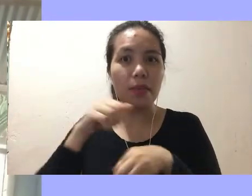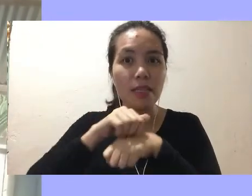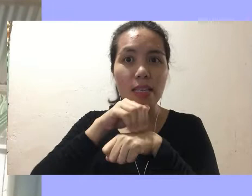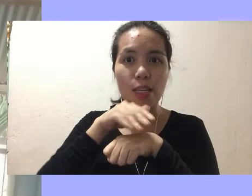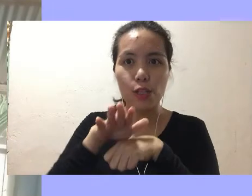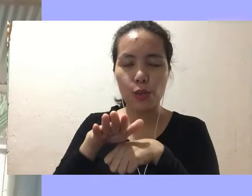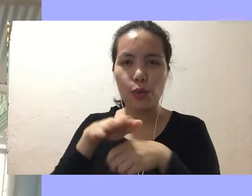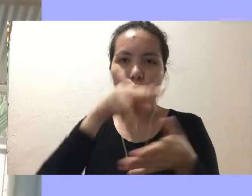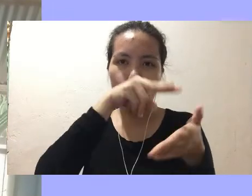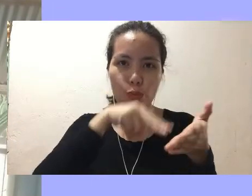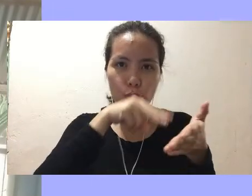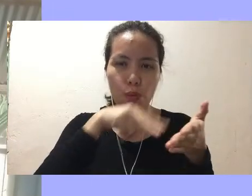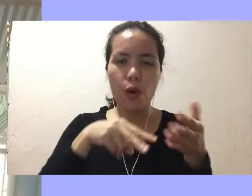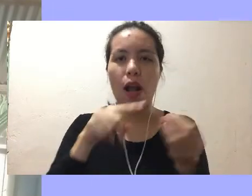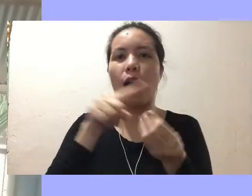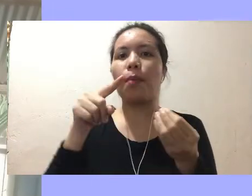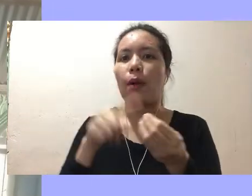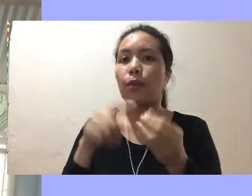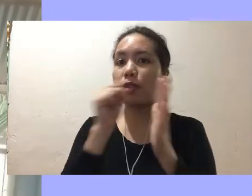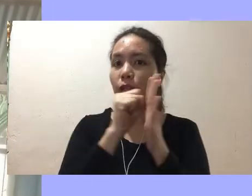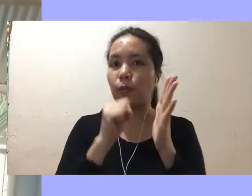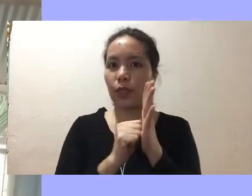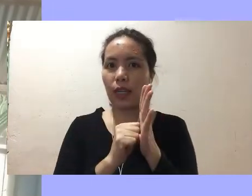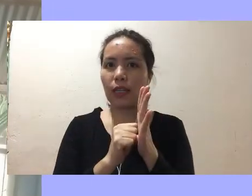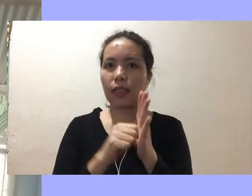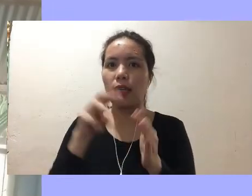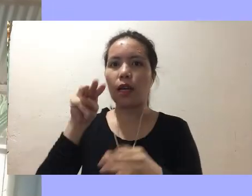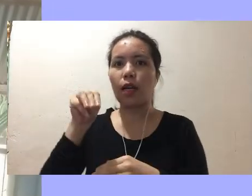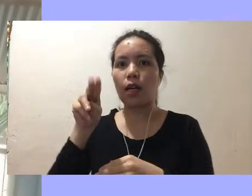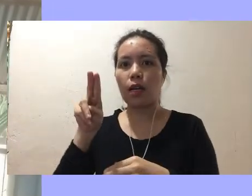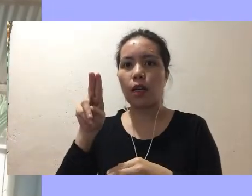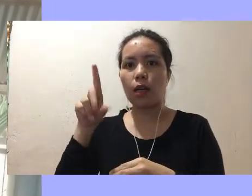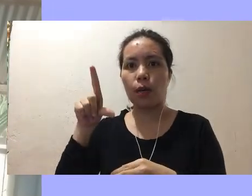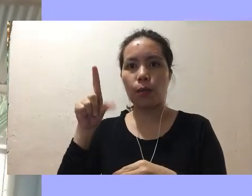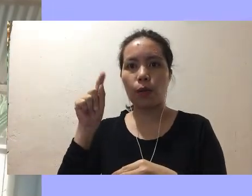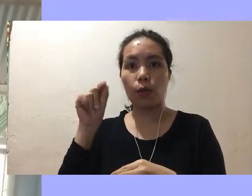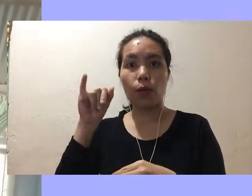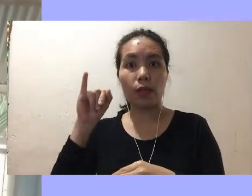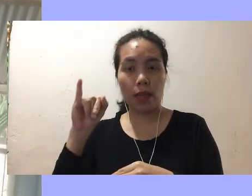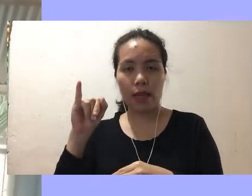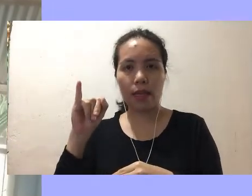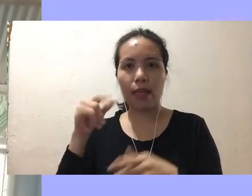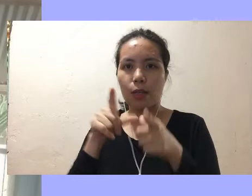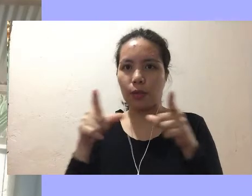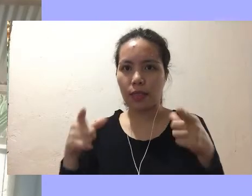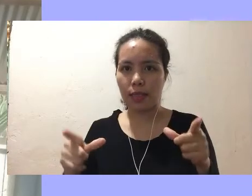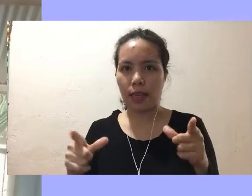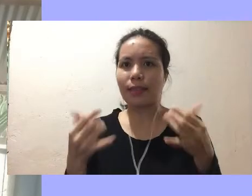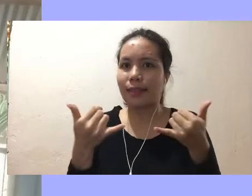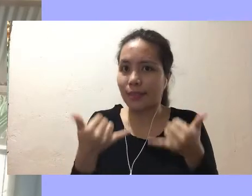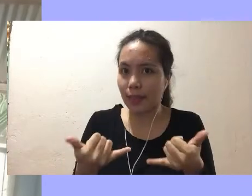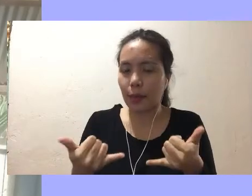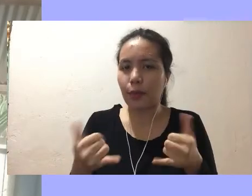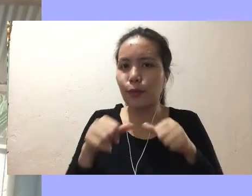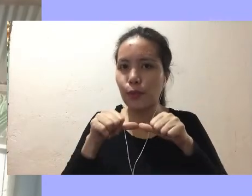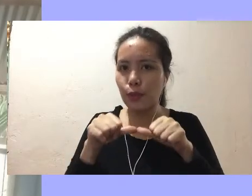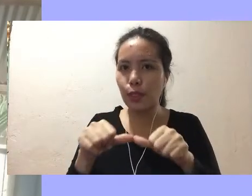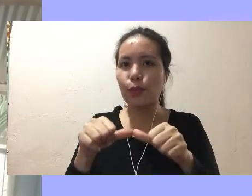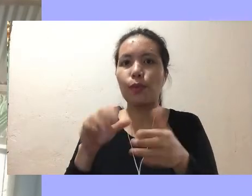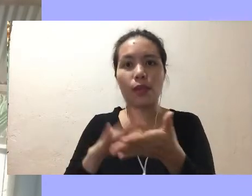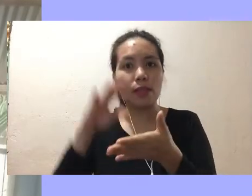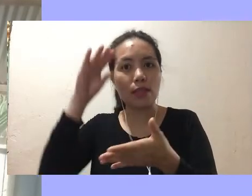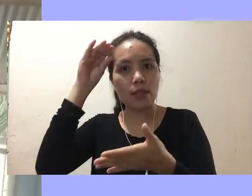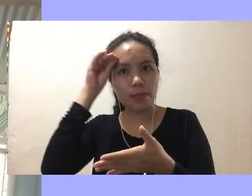last time I have sent you reading materials regarding the subject, multilinguistic. This time I have to continue